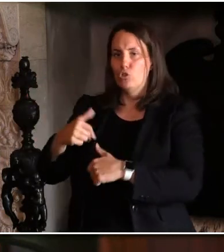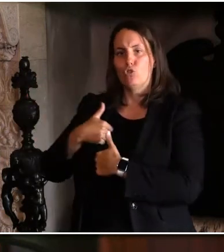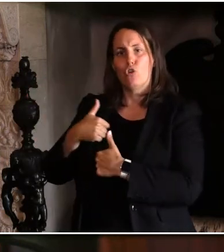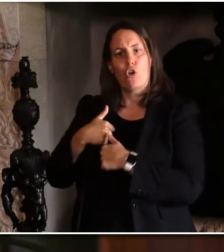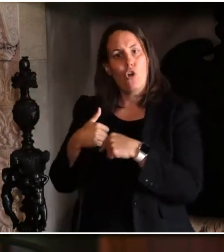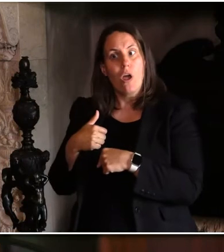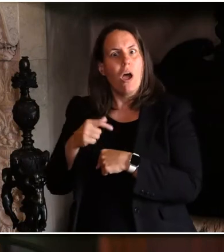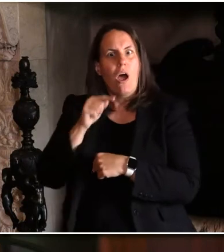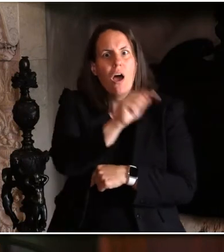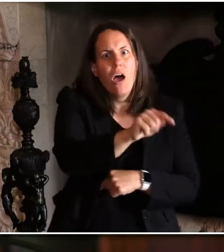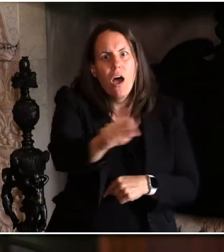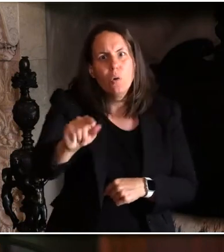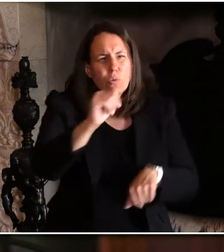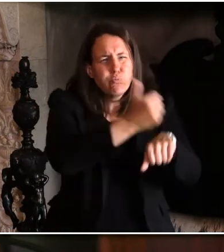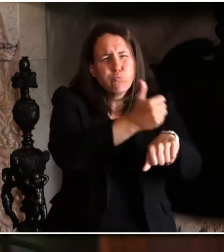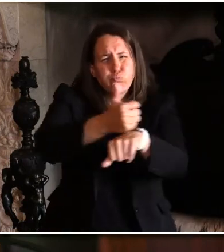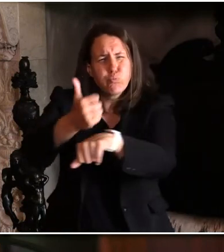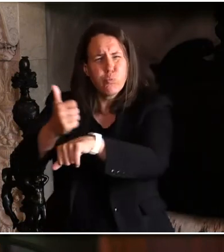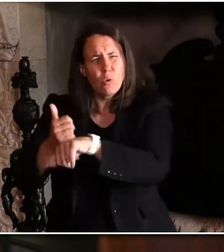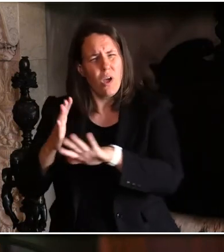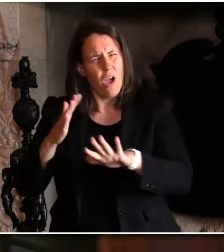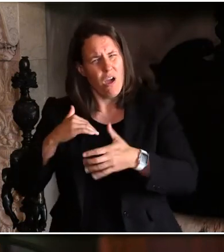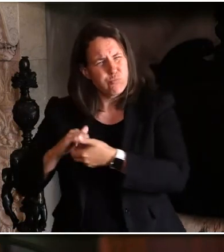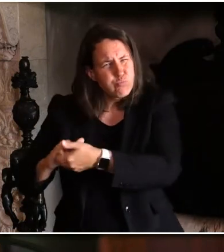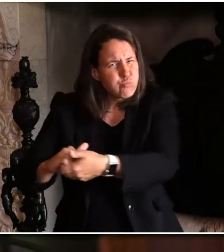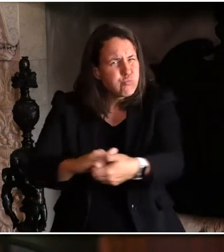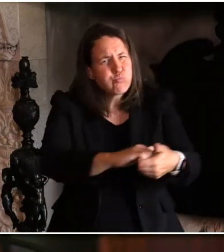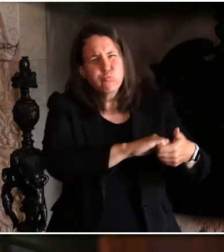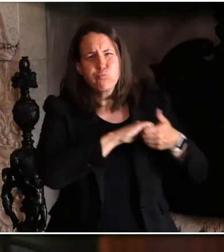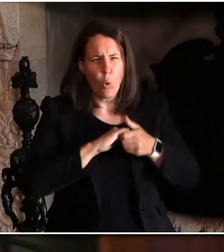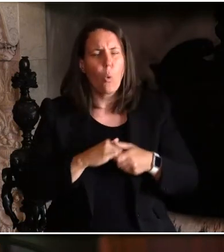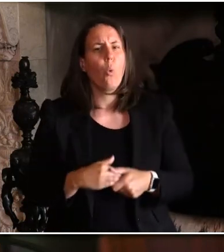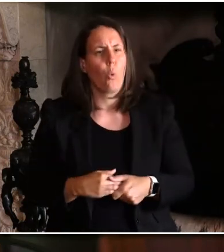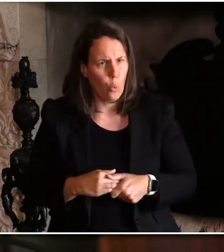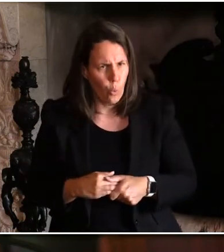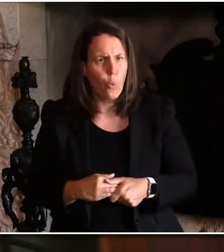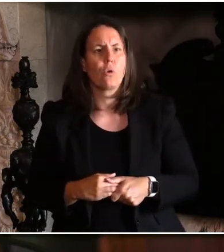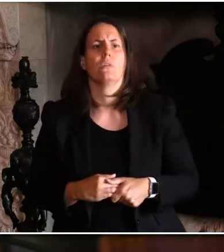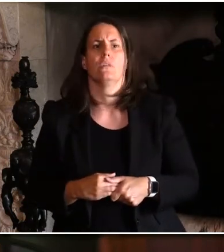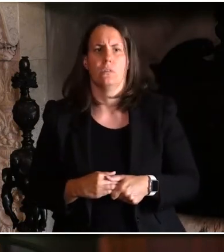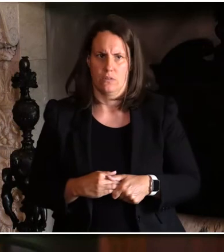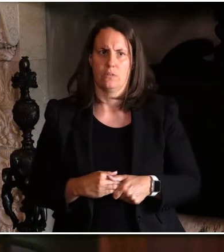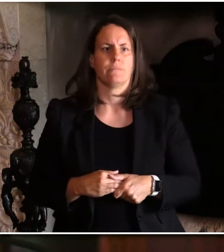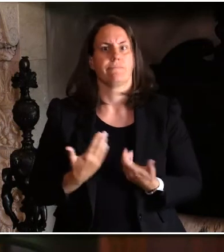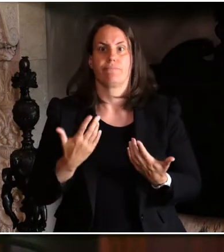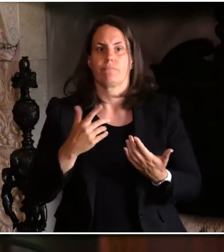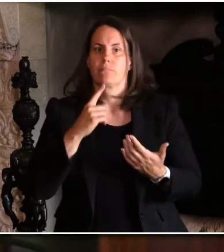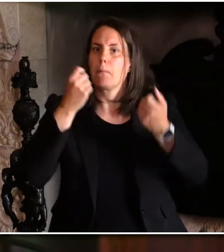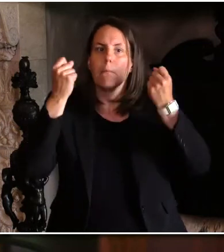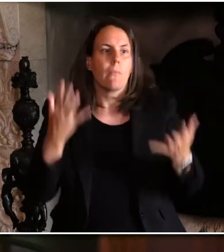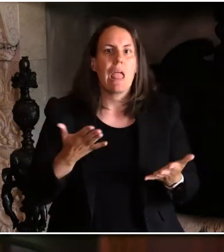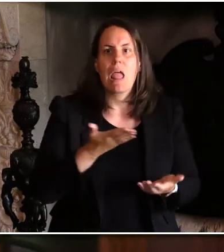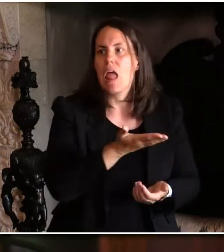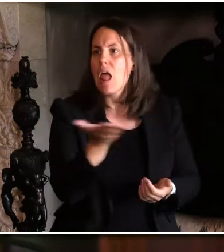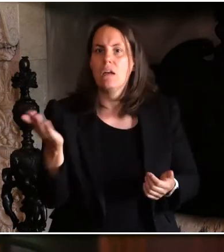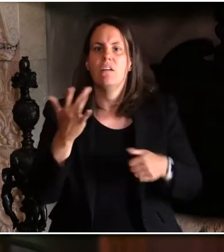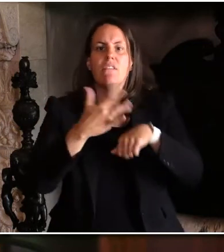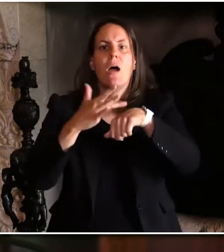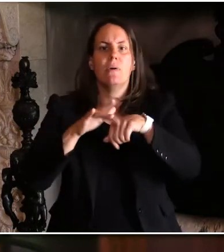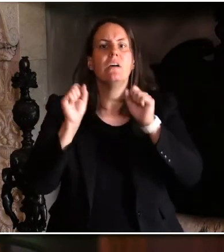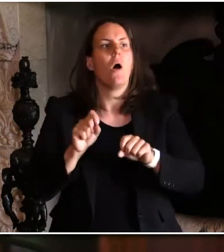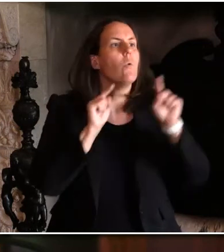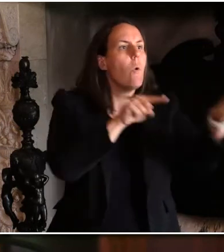you're seeing, as Dr. Westergaard's suggesting, a diversifying of the ways that people can get tested and